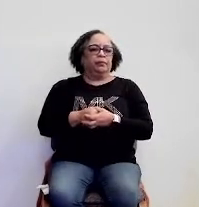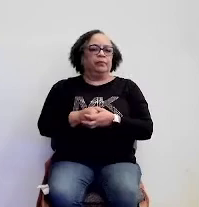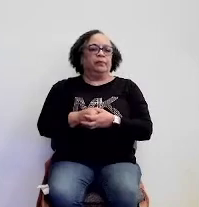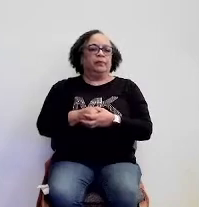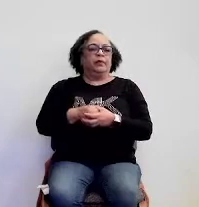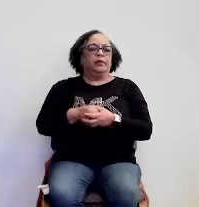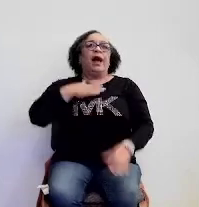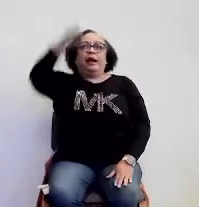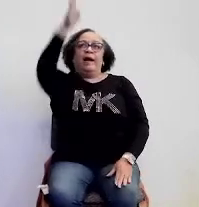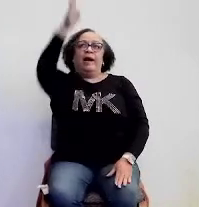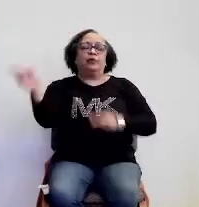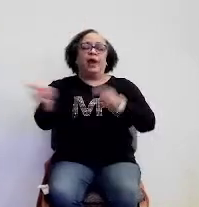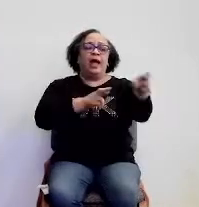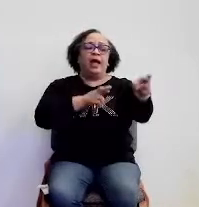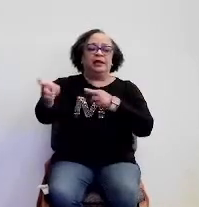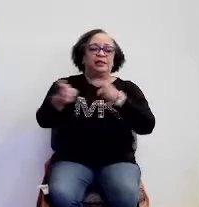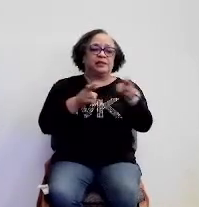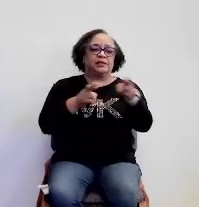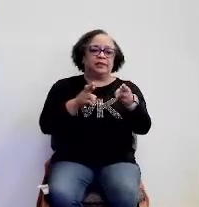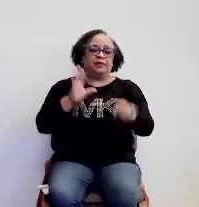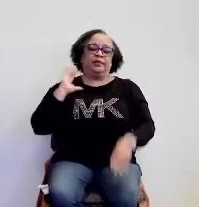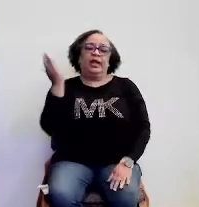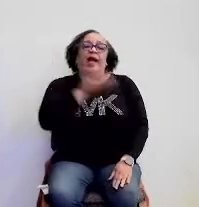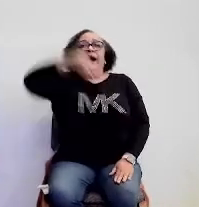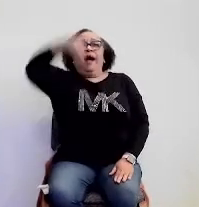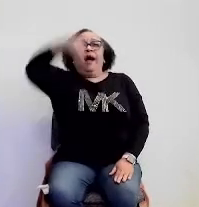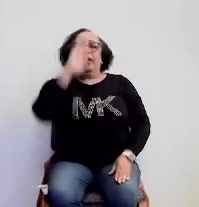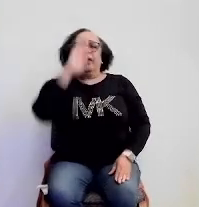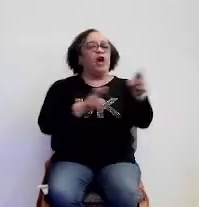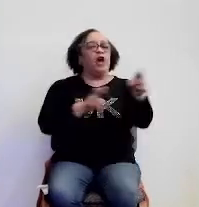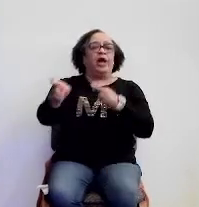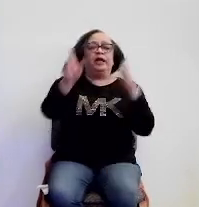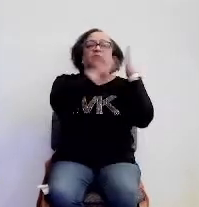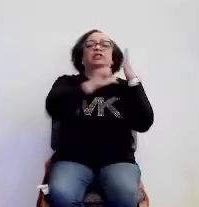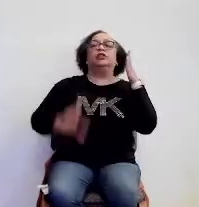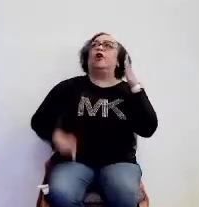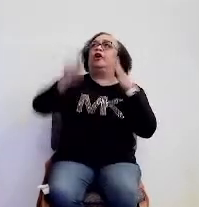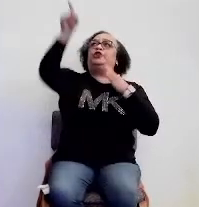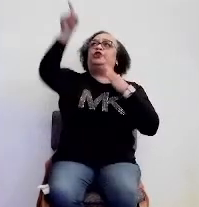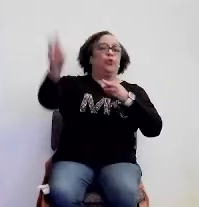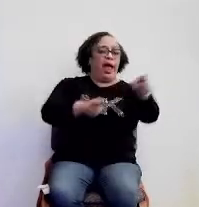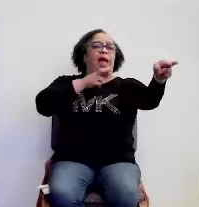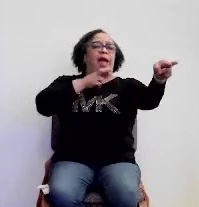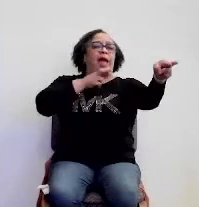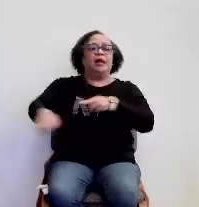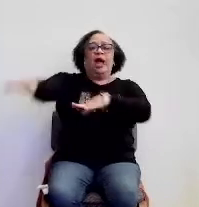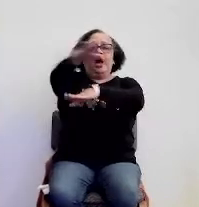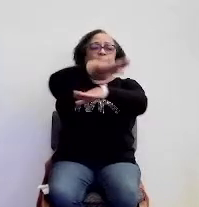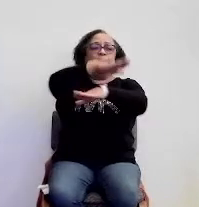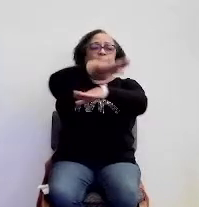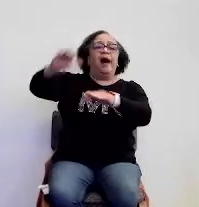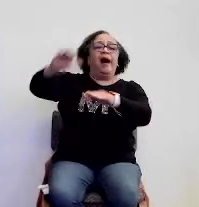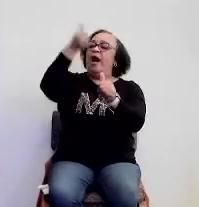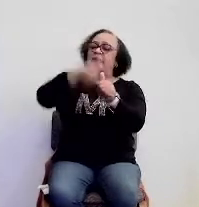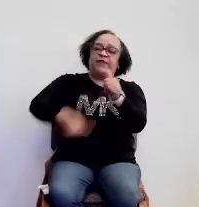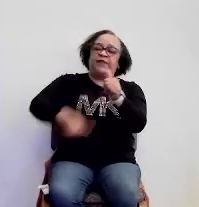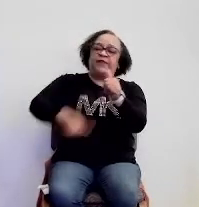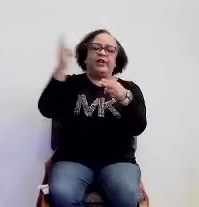Say, my God reigns. My God reigns. Our God reigns. Our God reigns. Lord, you